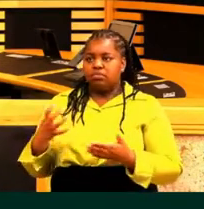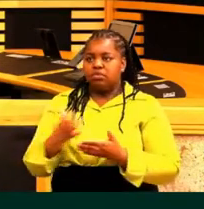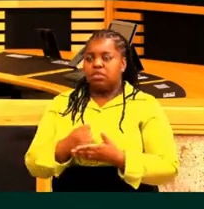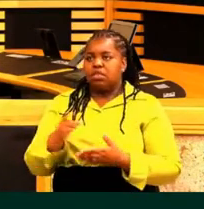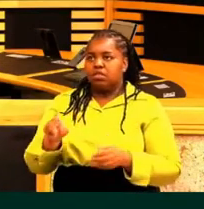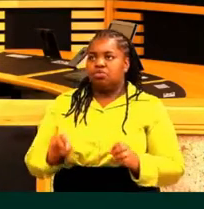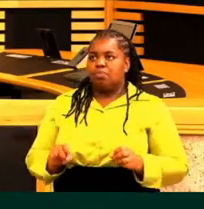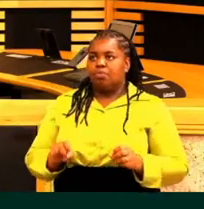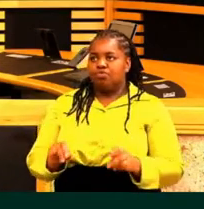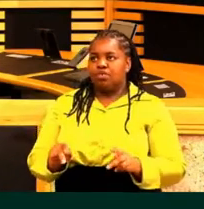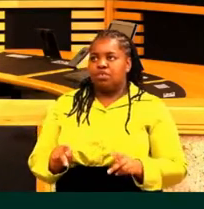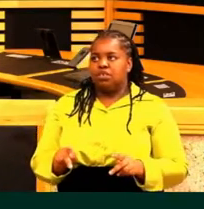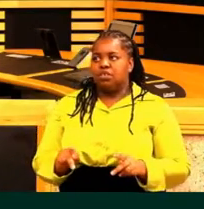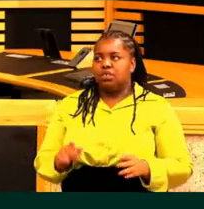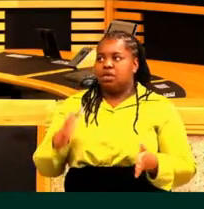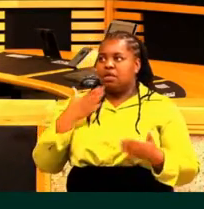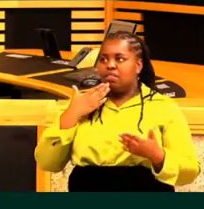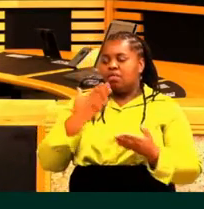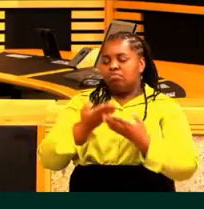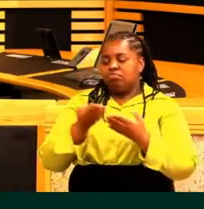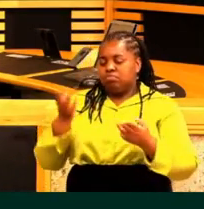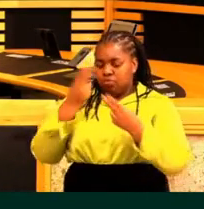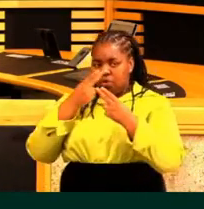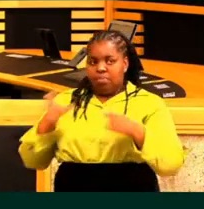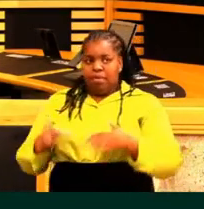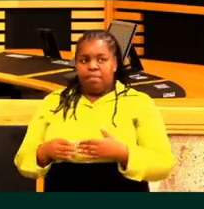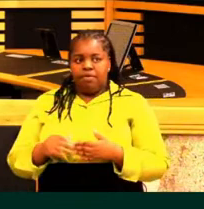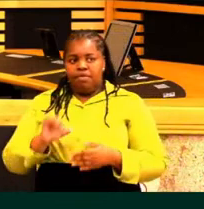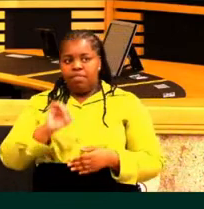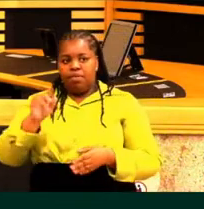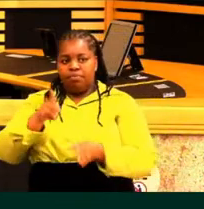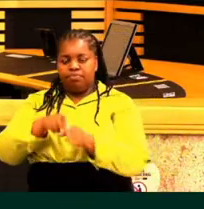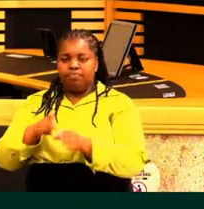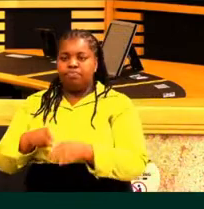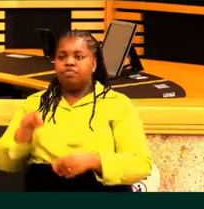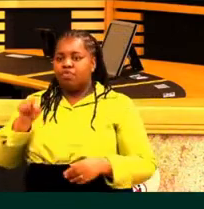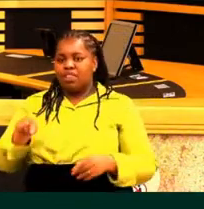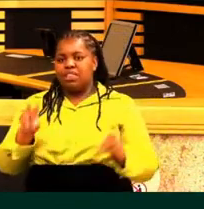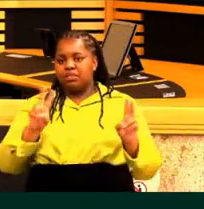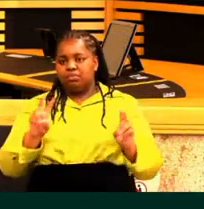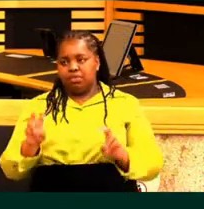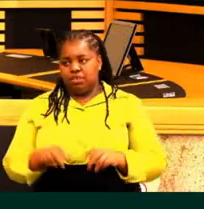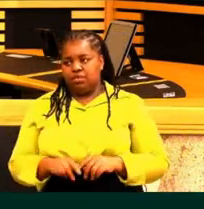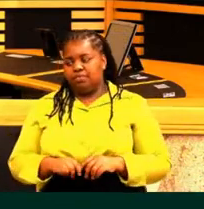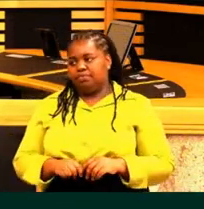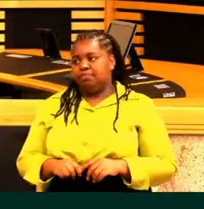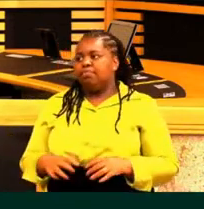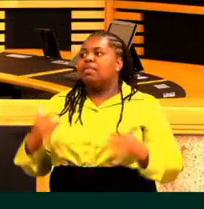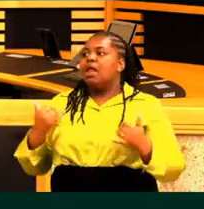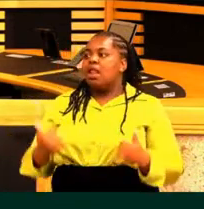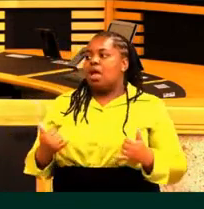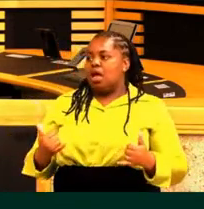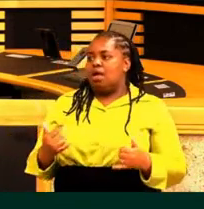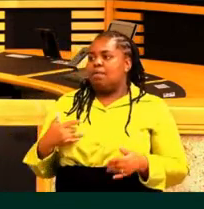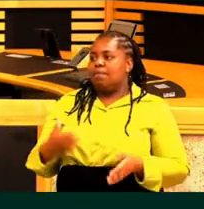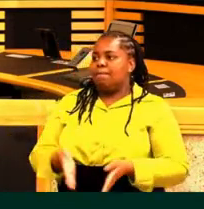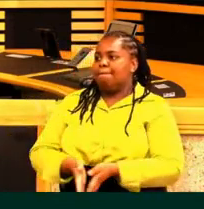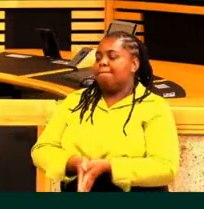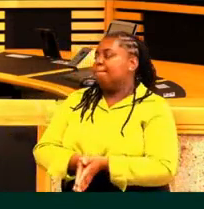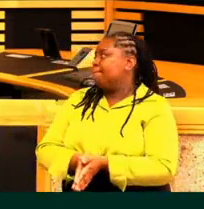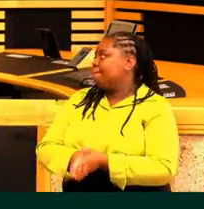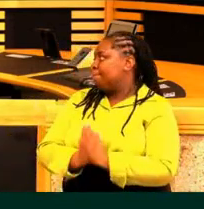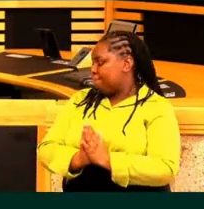opportunity and thank all the honorable members for their participation on this matter I will then request